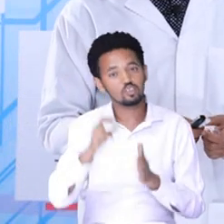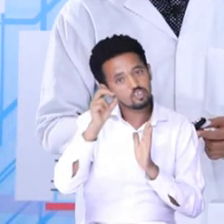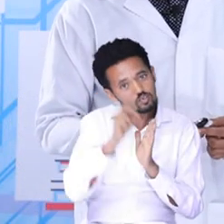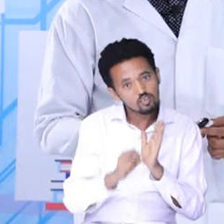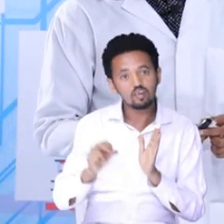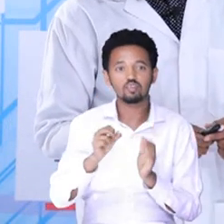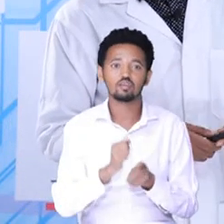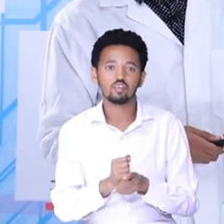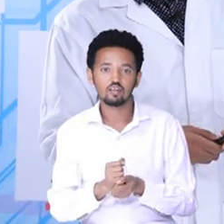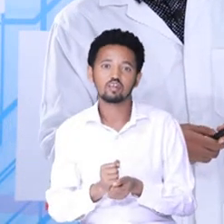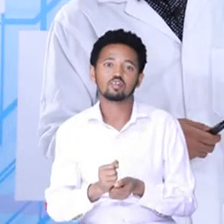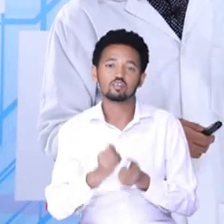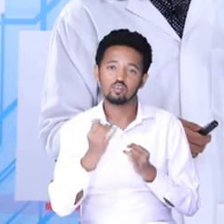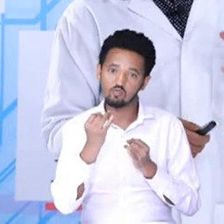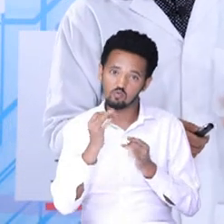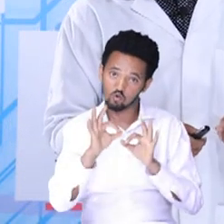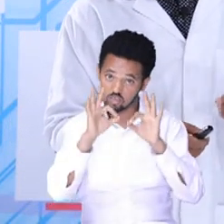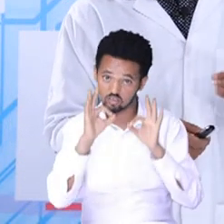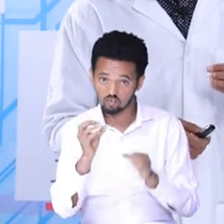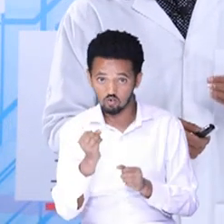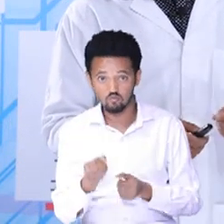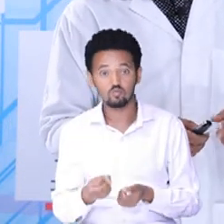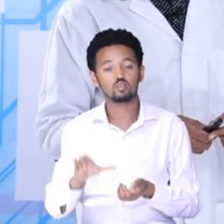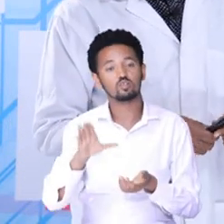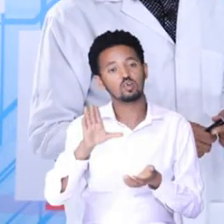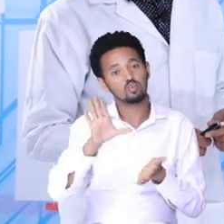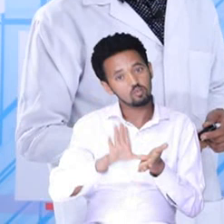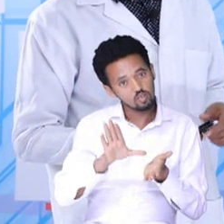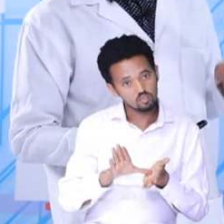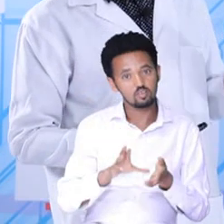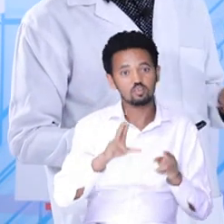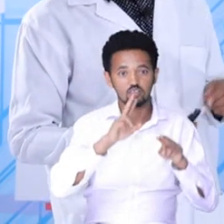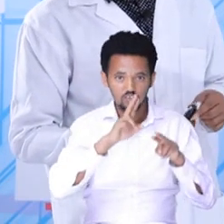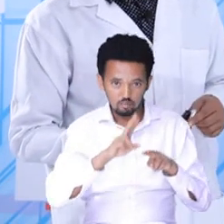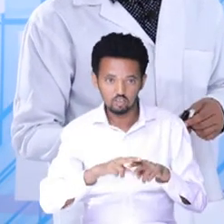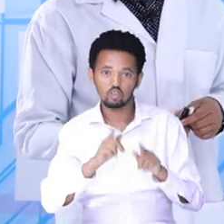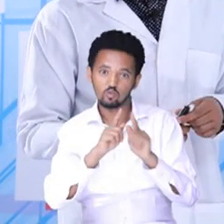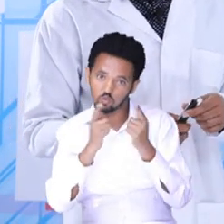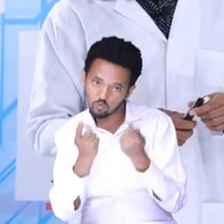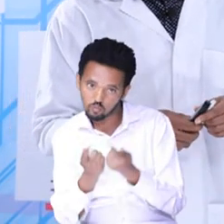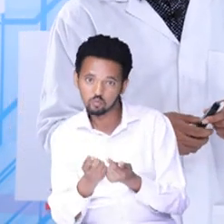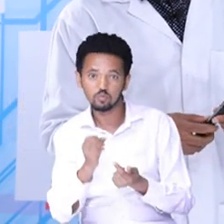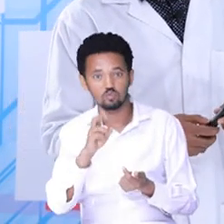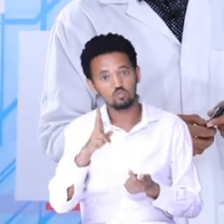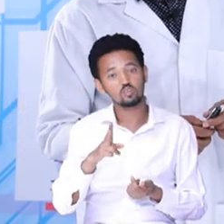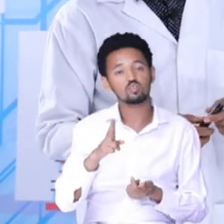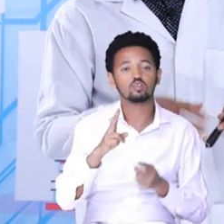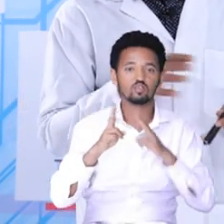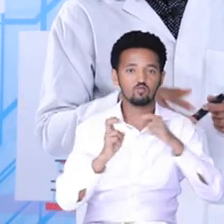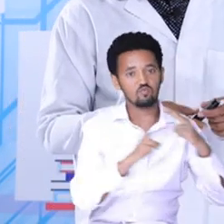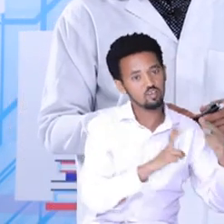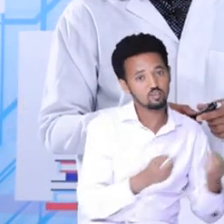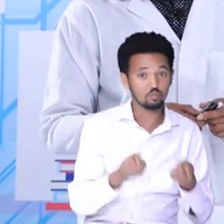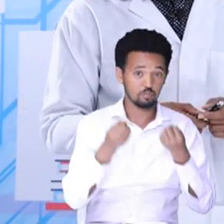resulted in the formation of the rural settlements or the grouped settlements or villages